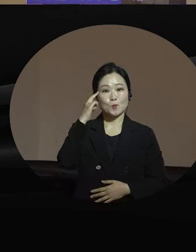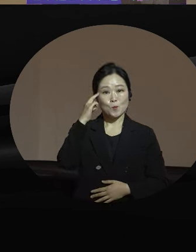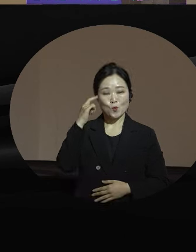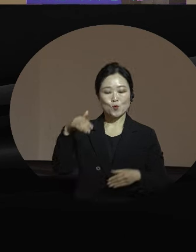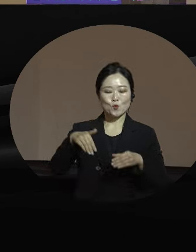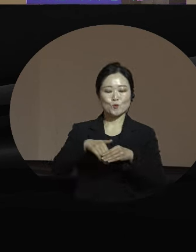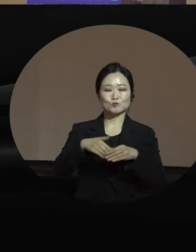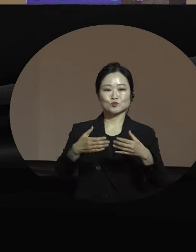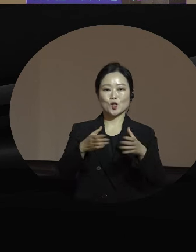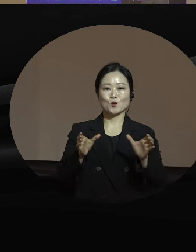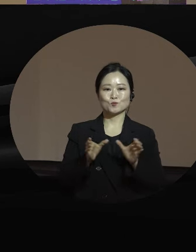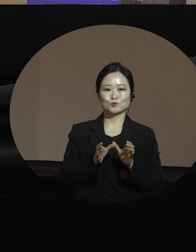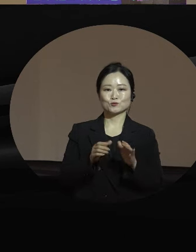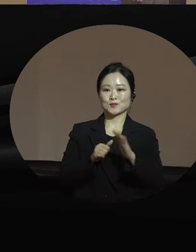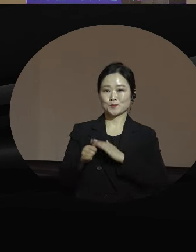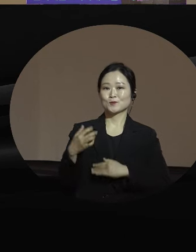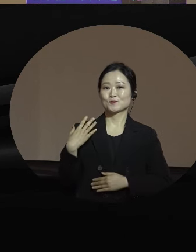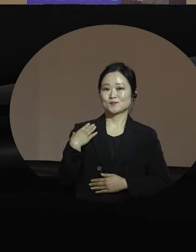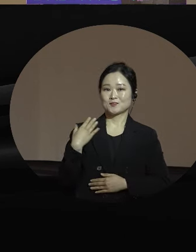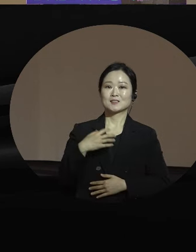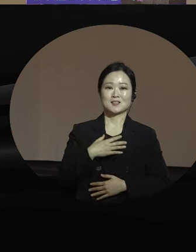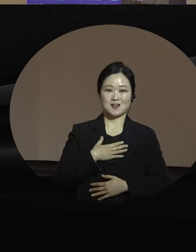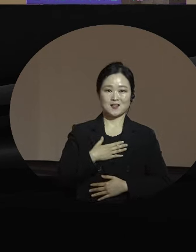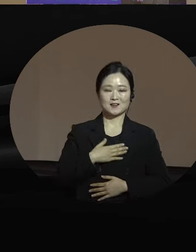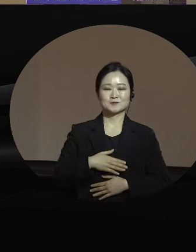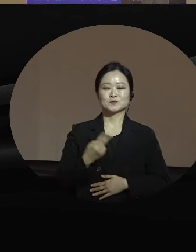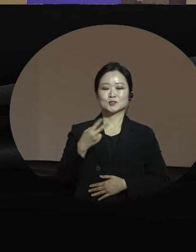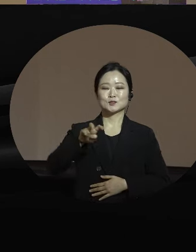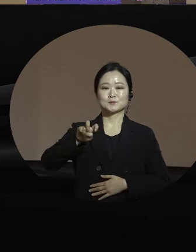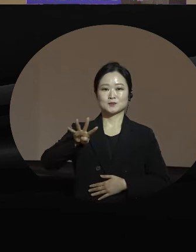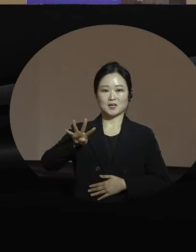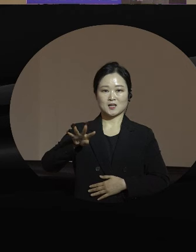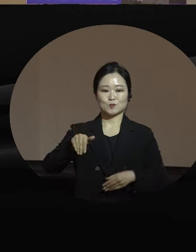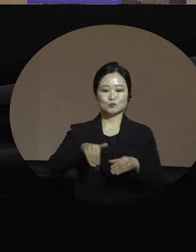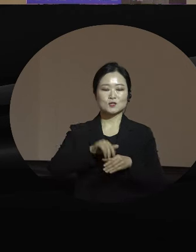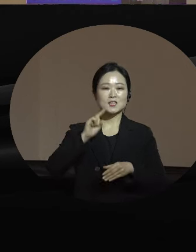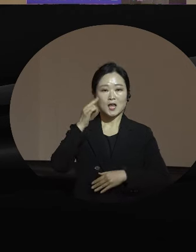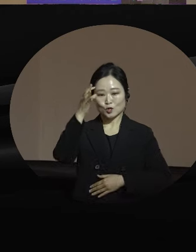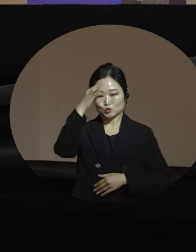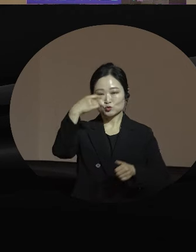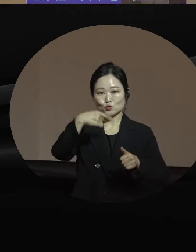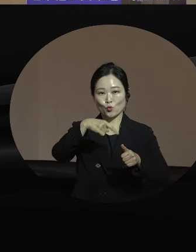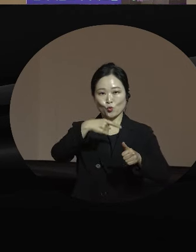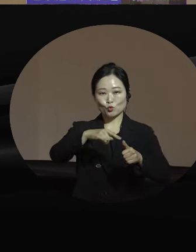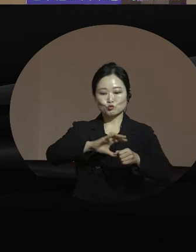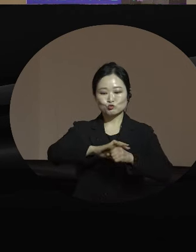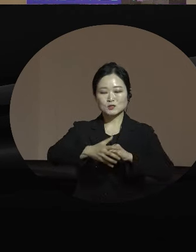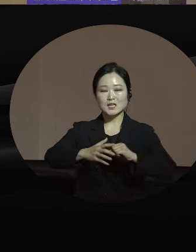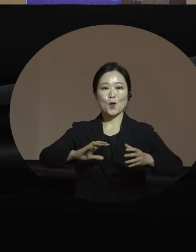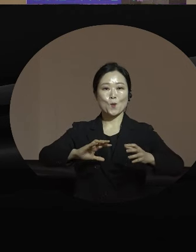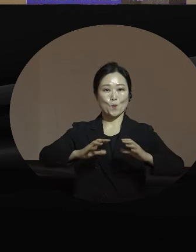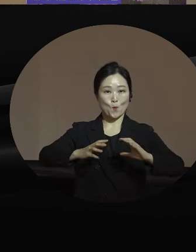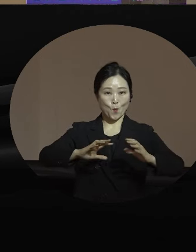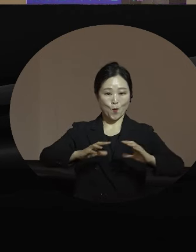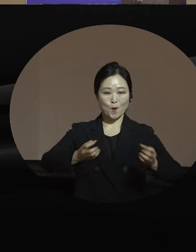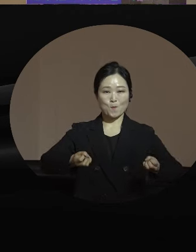it is my great pleasure to be here today in Seoul for the Arts and Culture Education Forum in